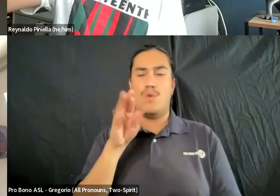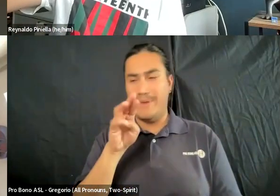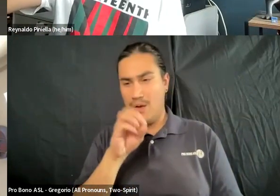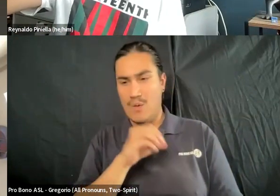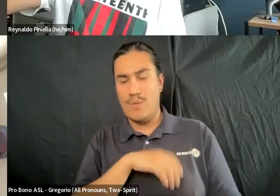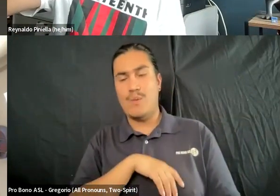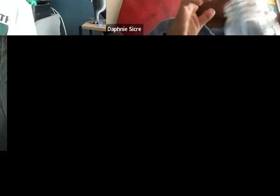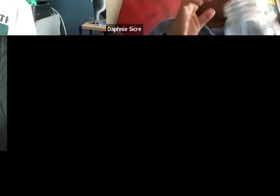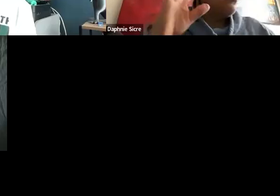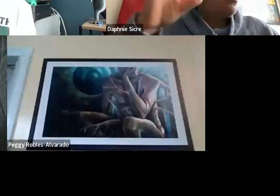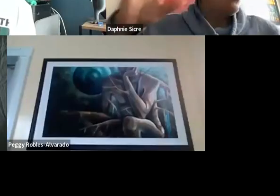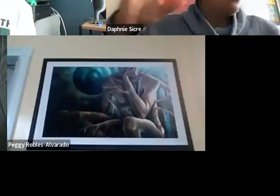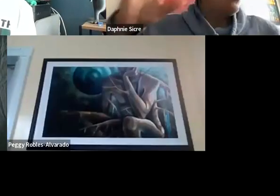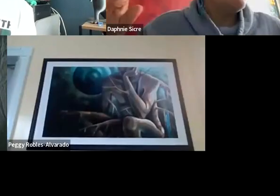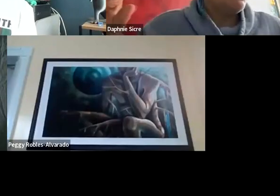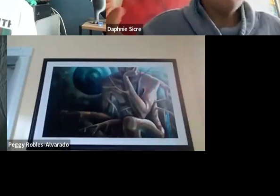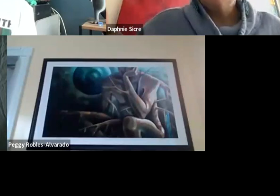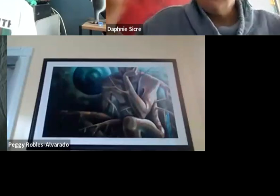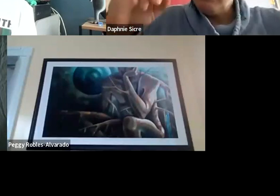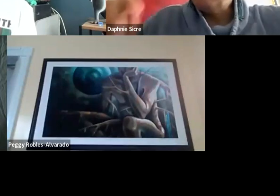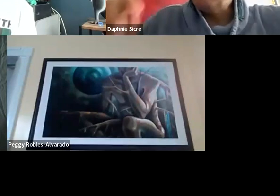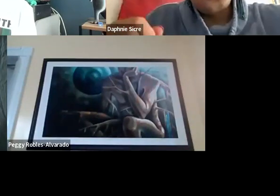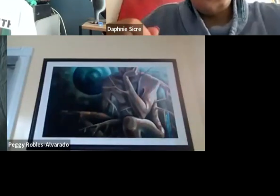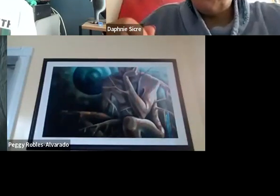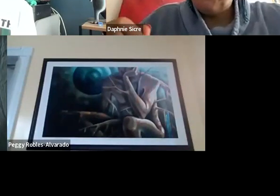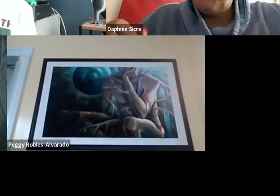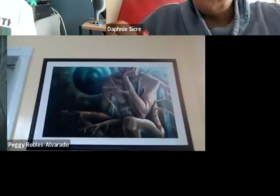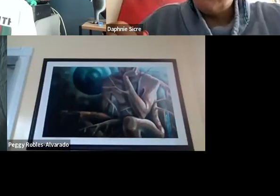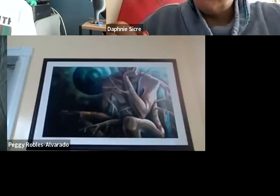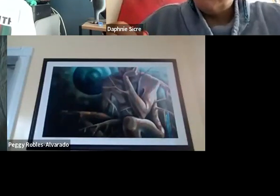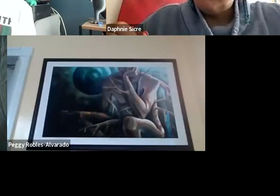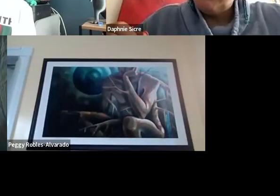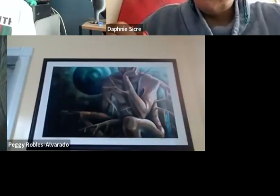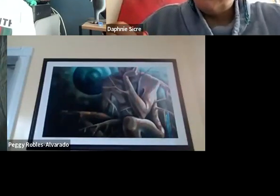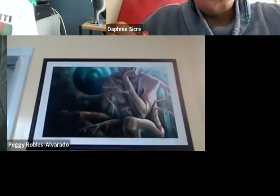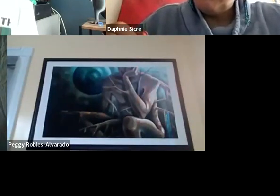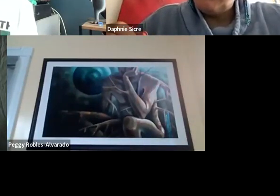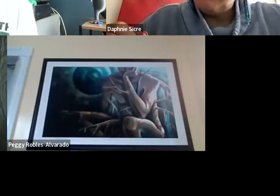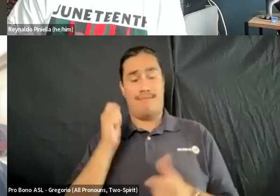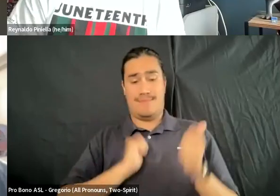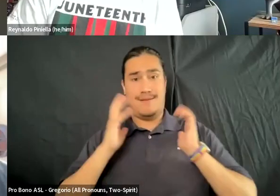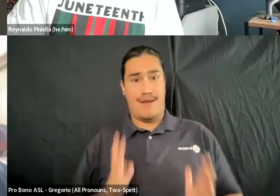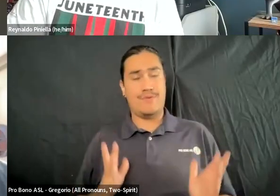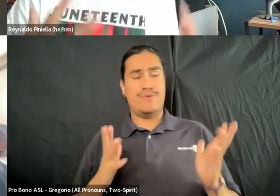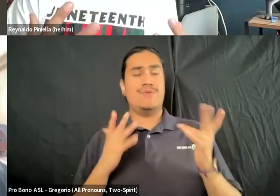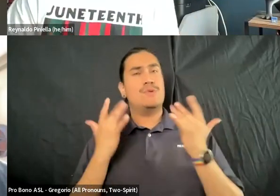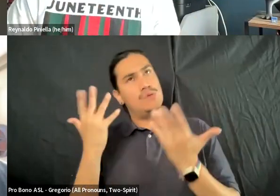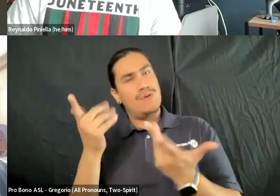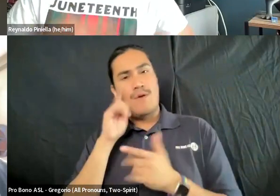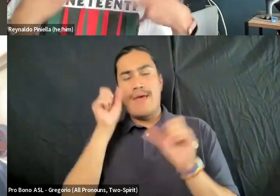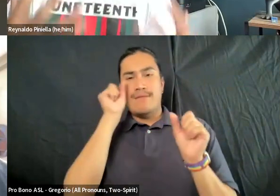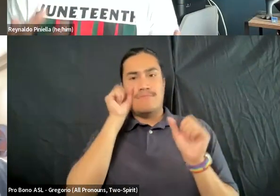And something really called me to start writing, you know? I was like, as an actor, I spent so much time waiting for that great